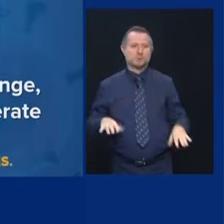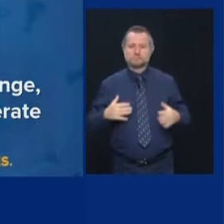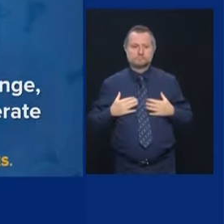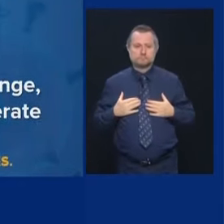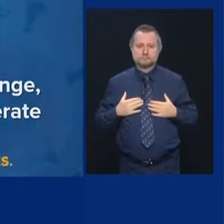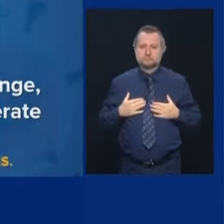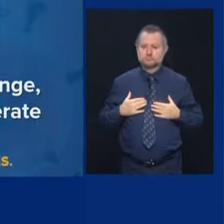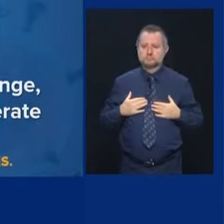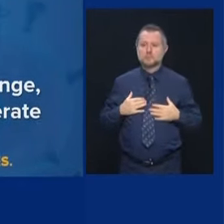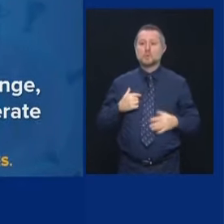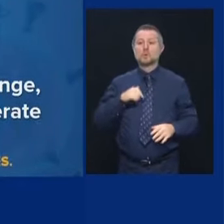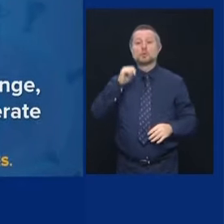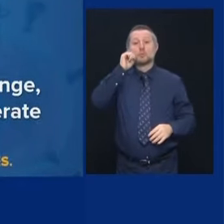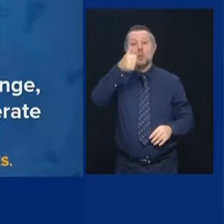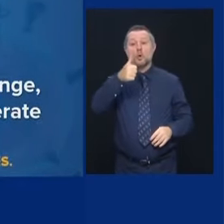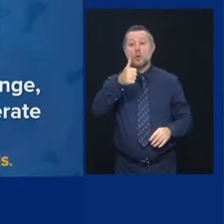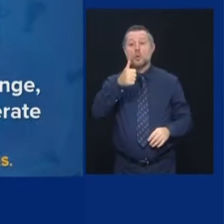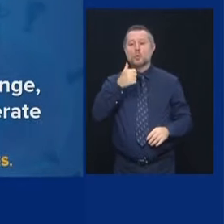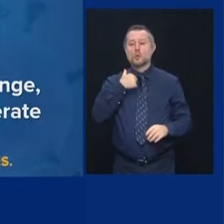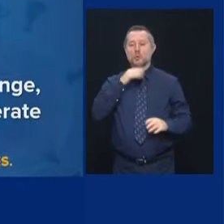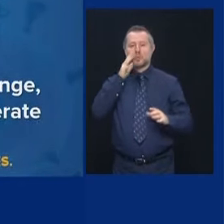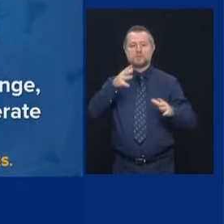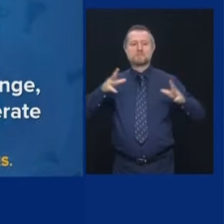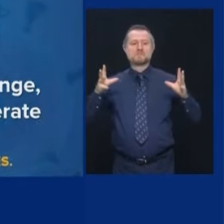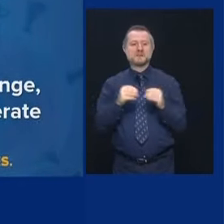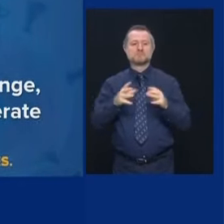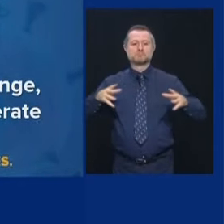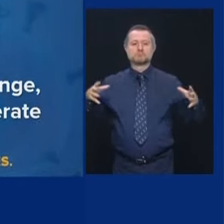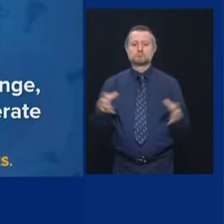Tomorrow I'm going to meet with the larger